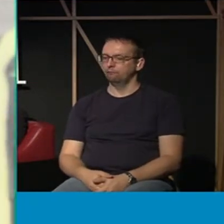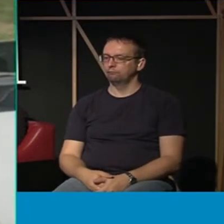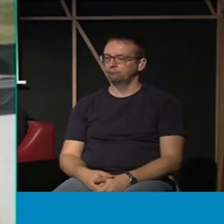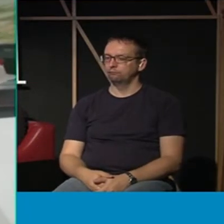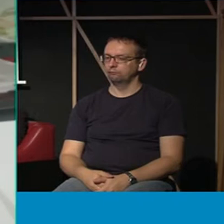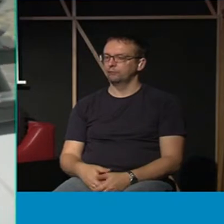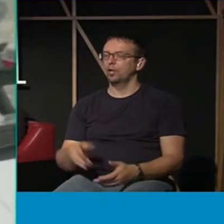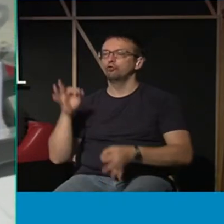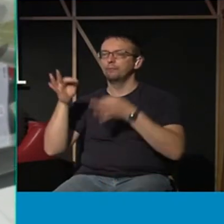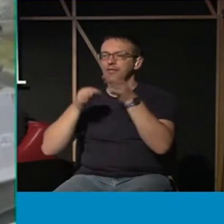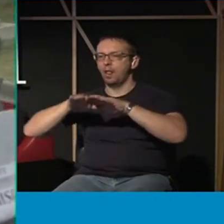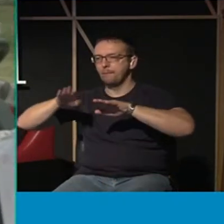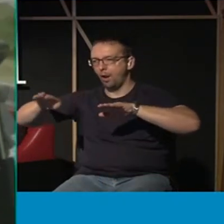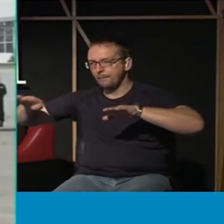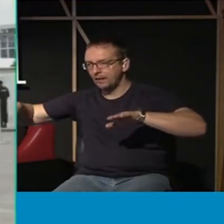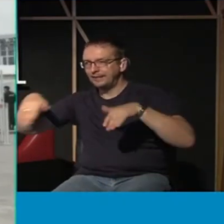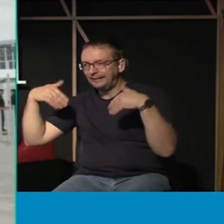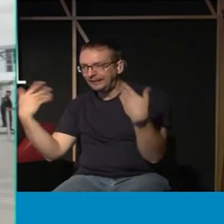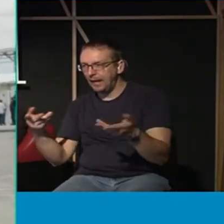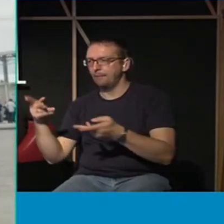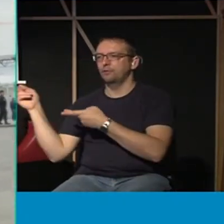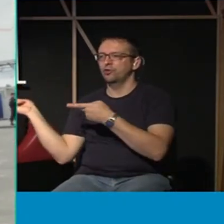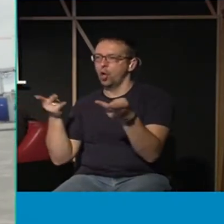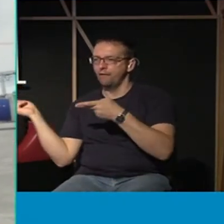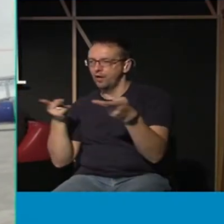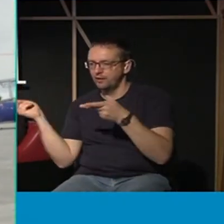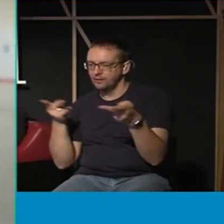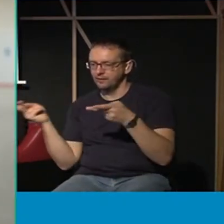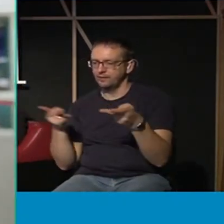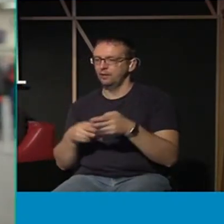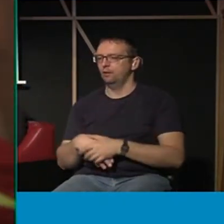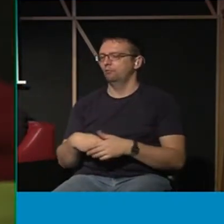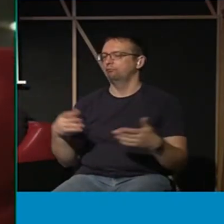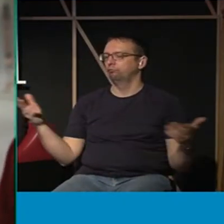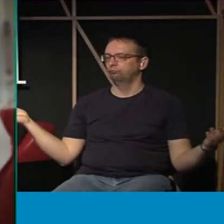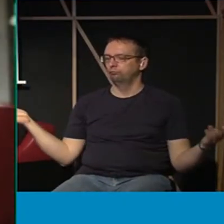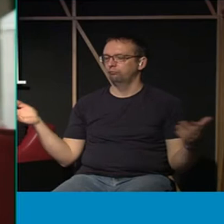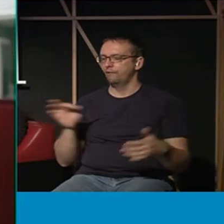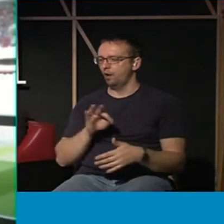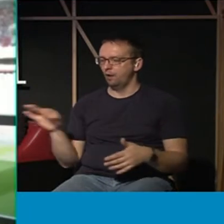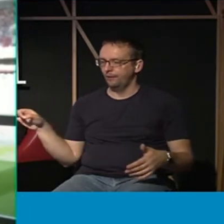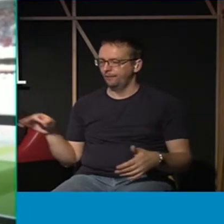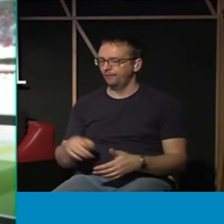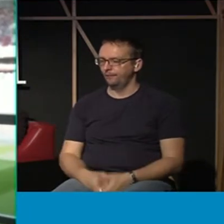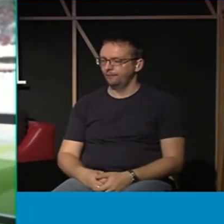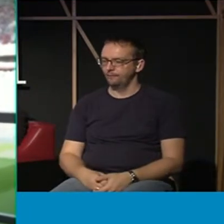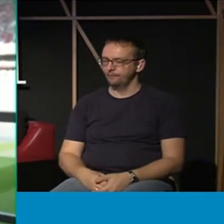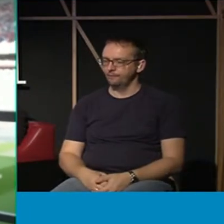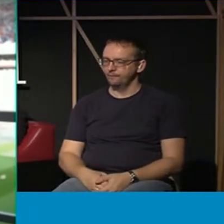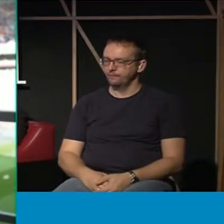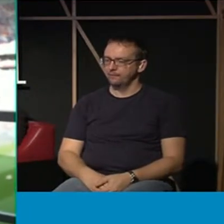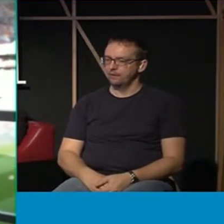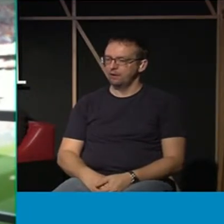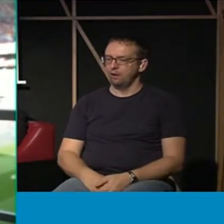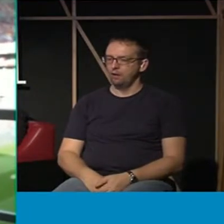well parking areas and shuttle services within the stadium. Everything that the disabled person